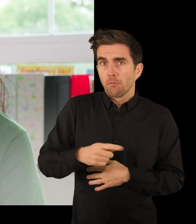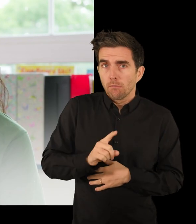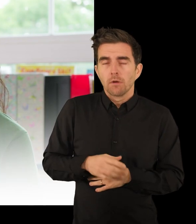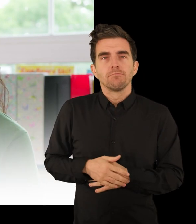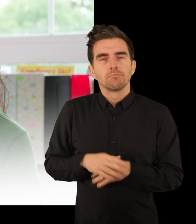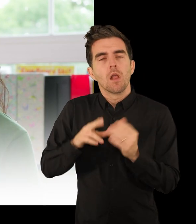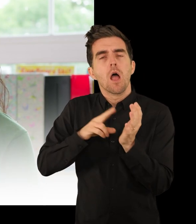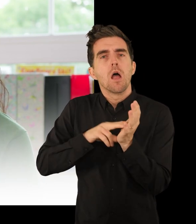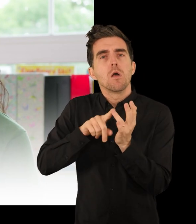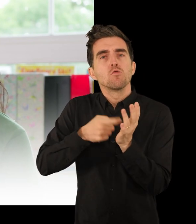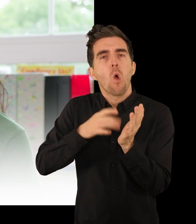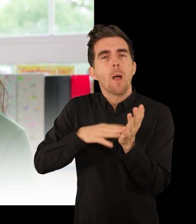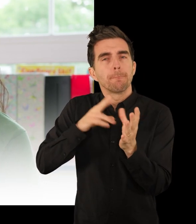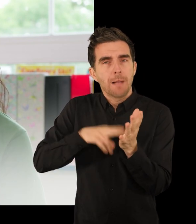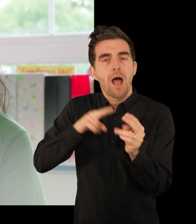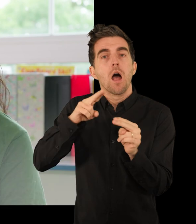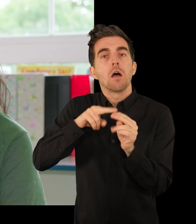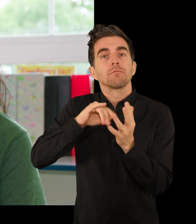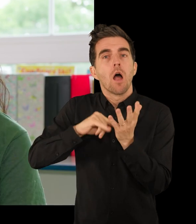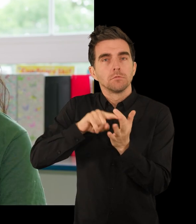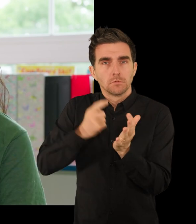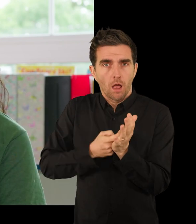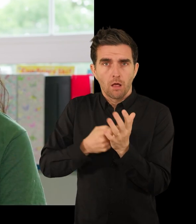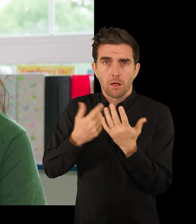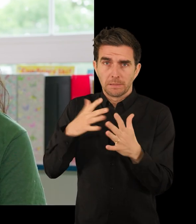That Norman Foster had built